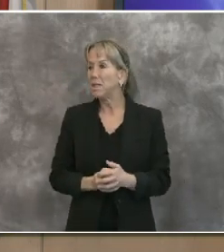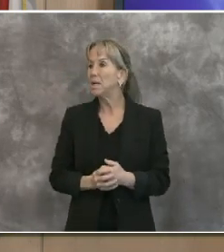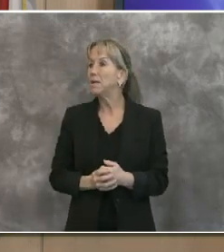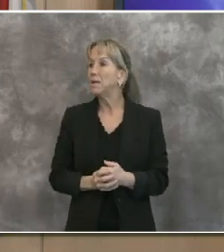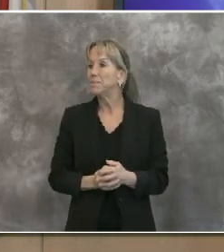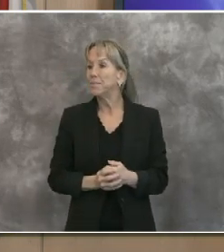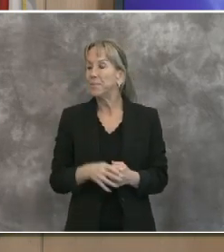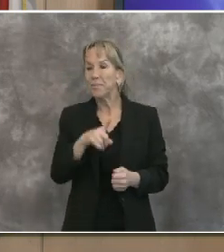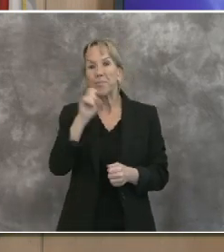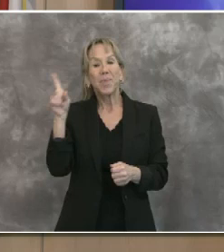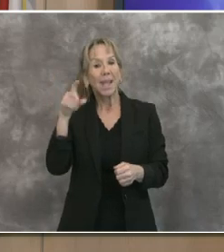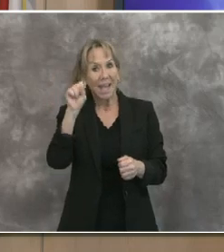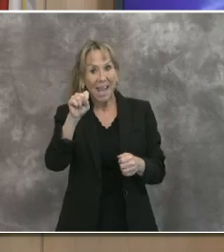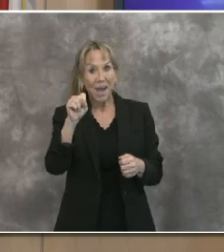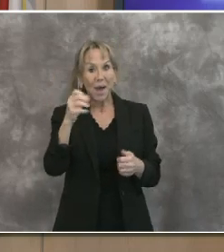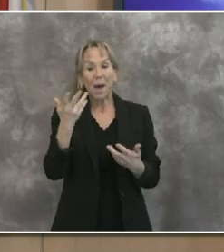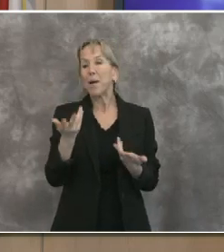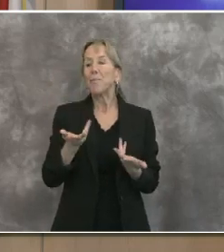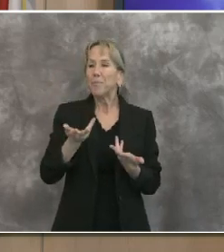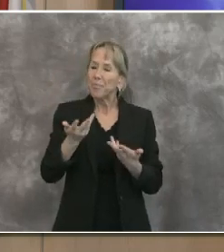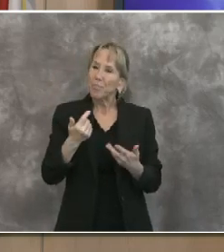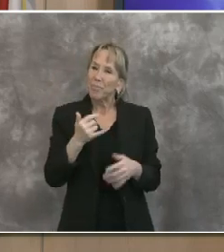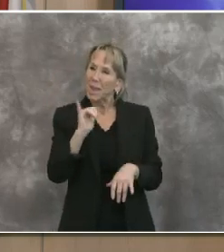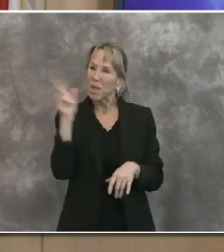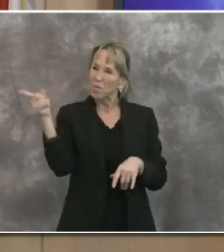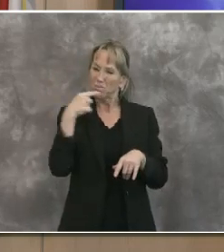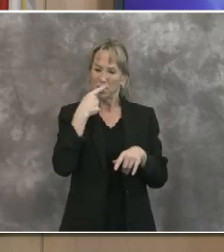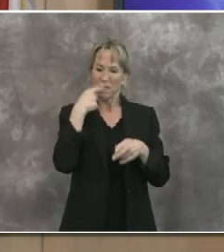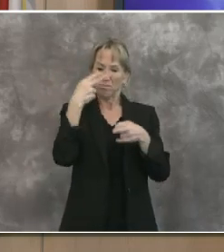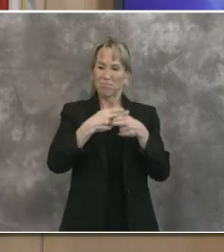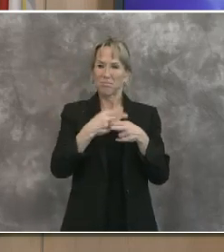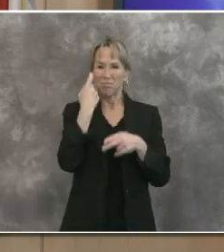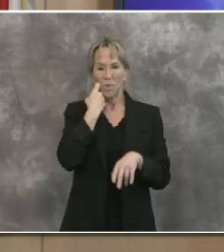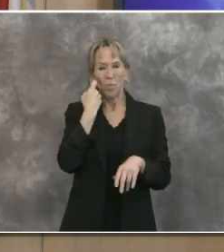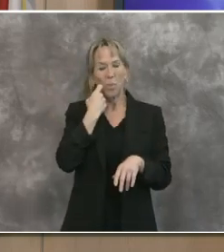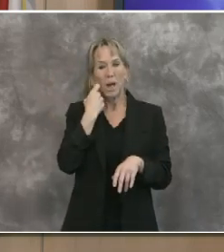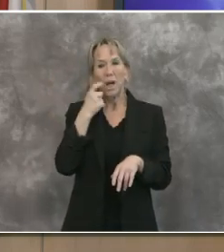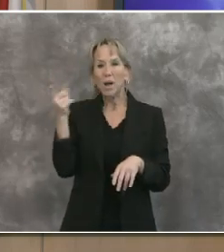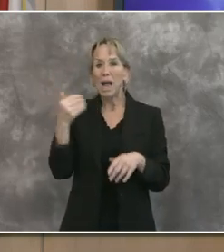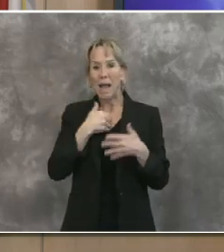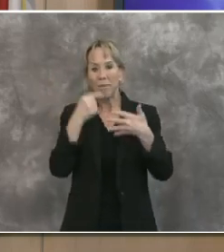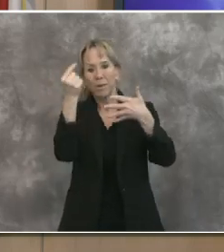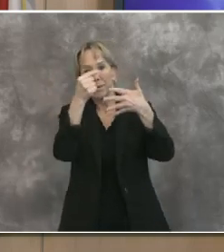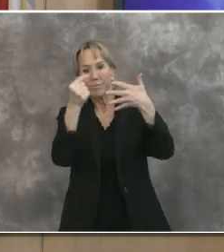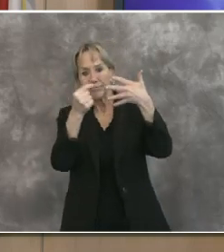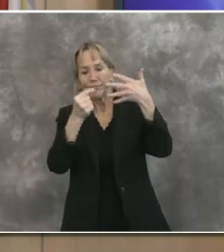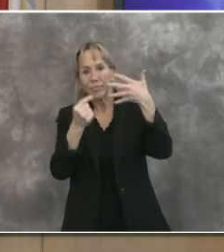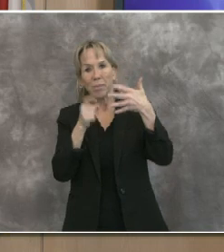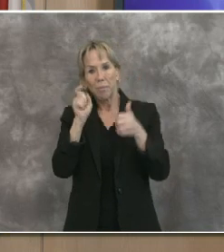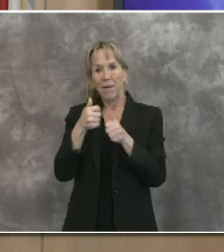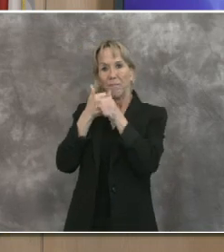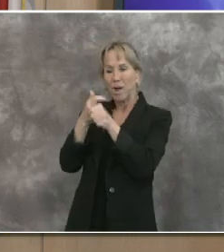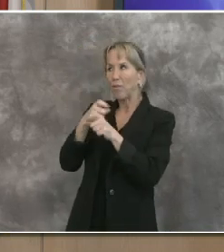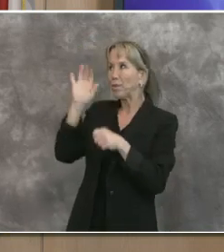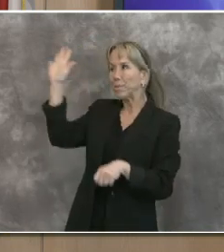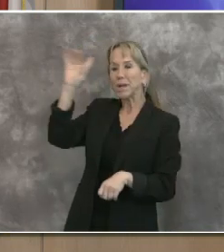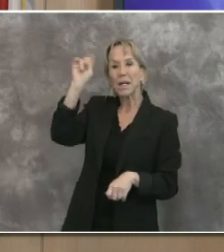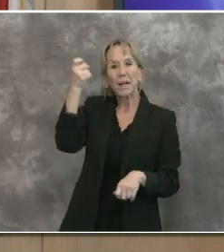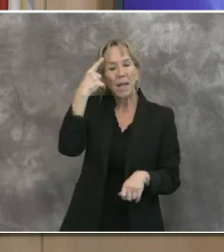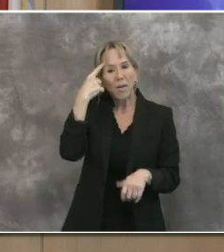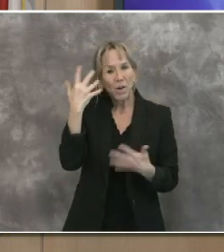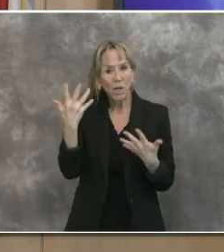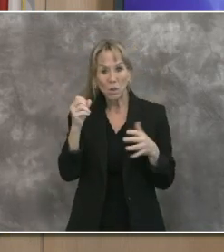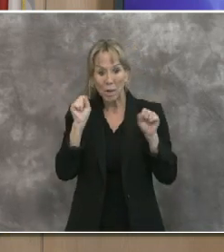Yes, Marilyn Moore from Fox 5 News. As you mentioned earlier, we have all that criteria from Governor Newsom to be able